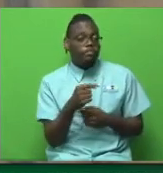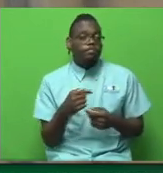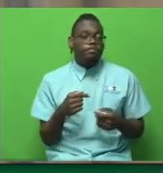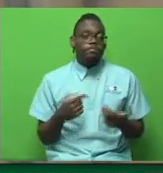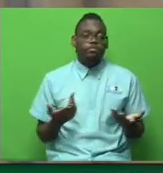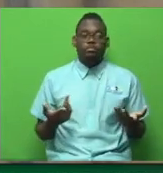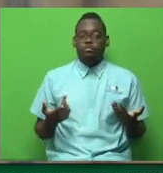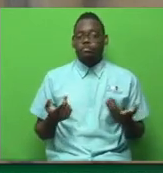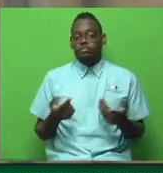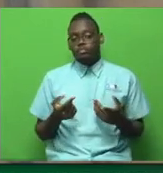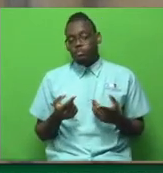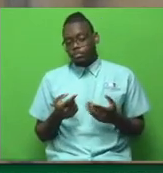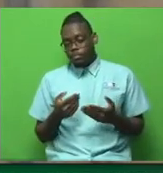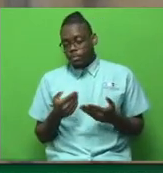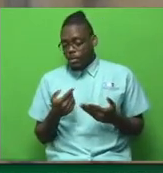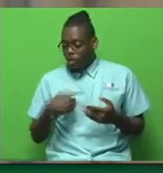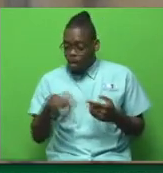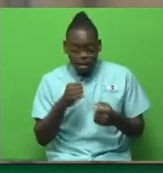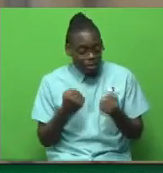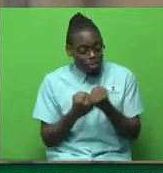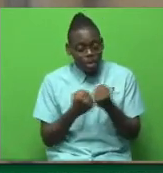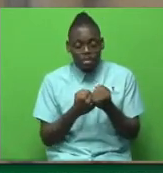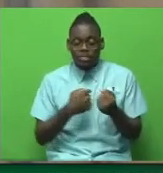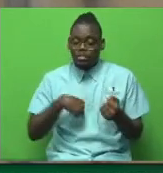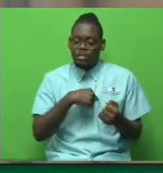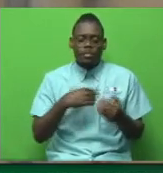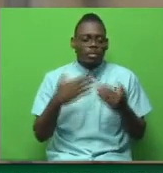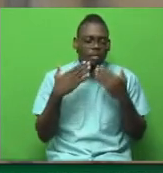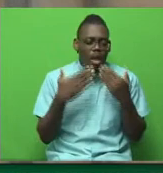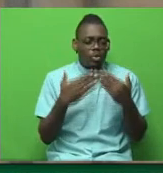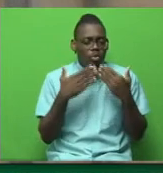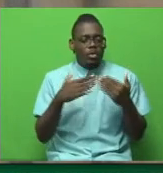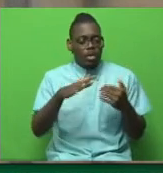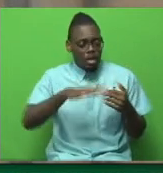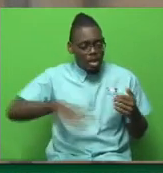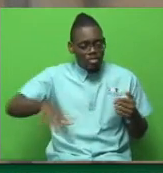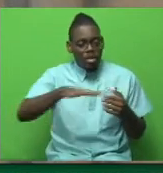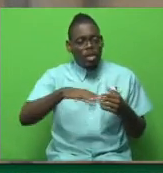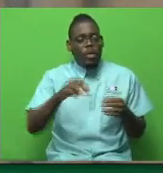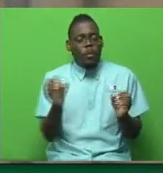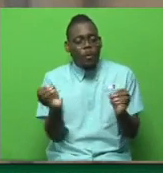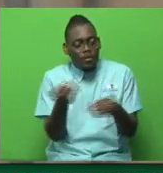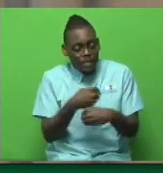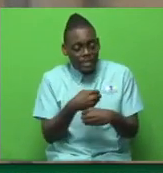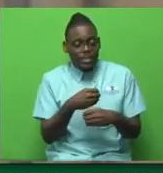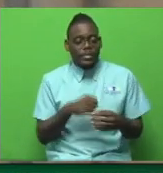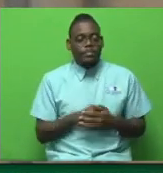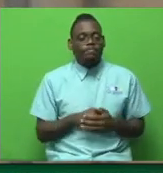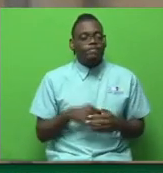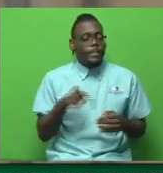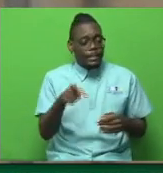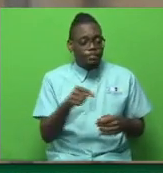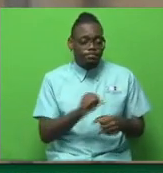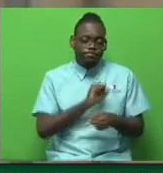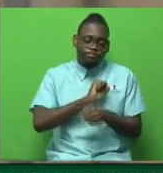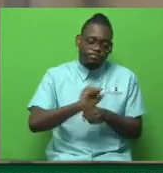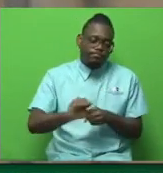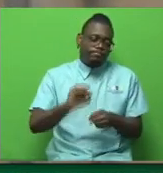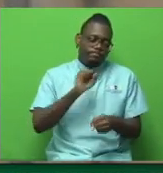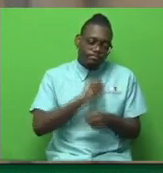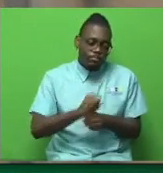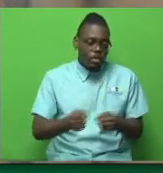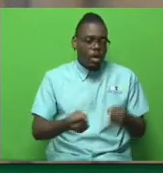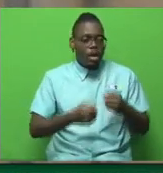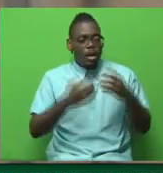I want to thank the staff of my constituency office publicly because they do so much for my constituents